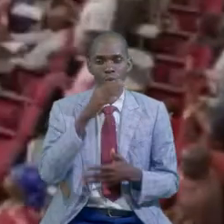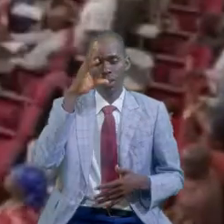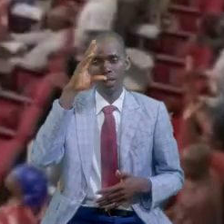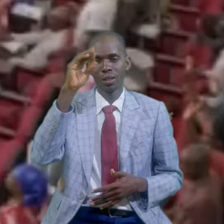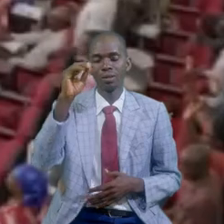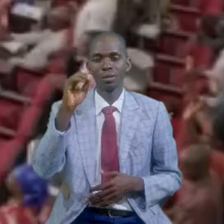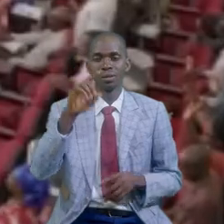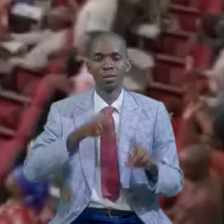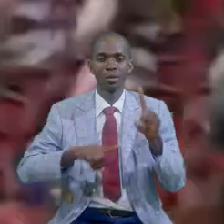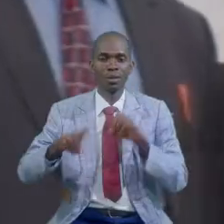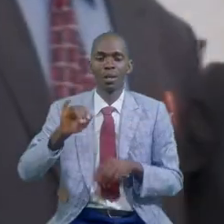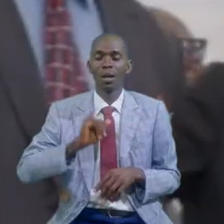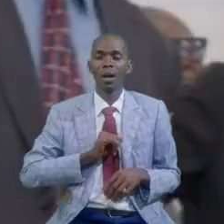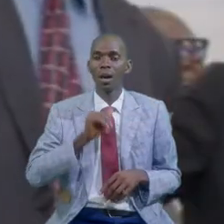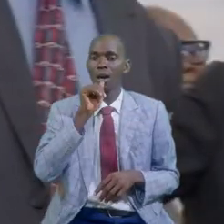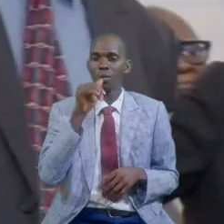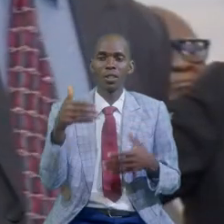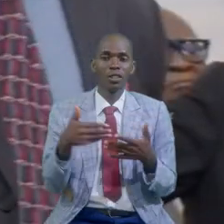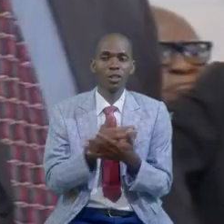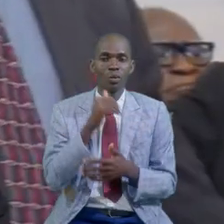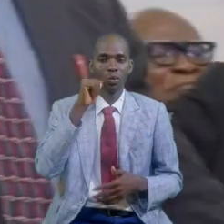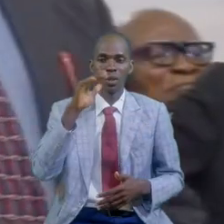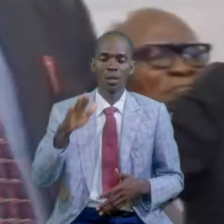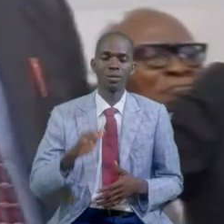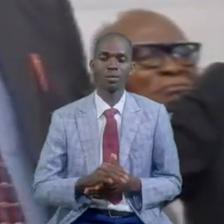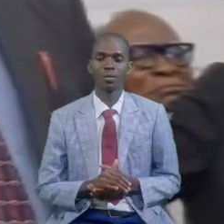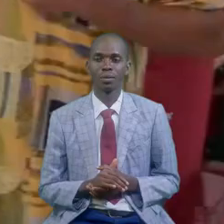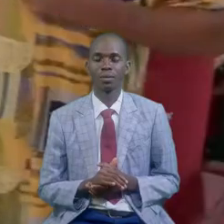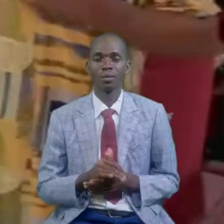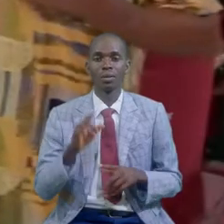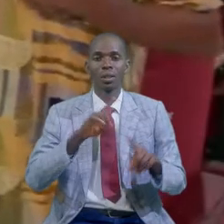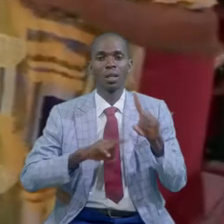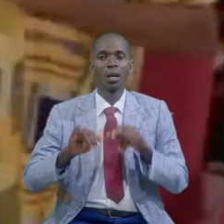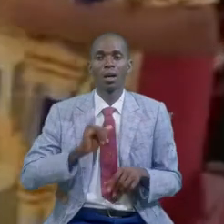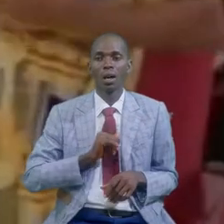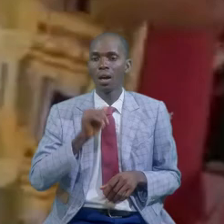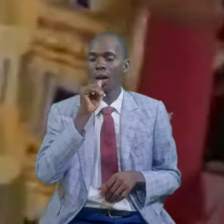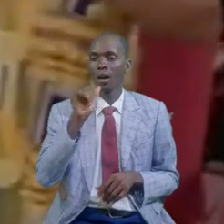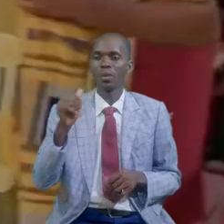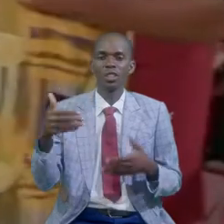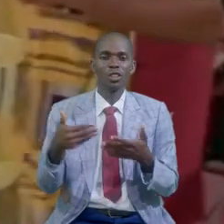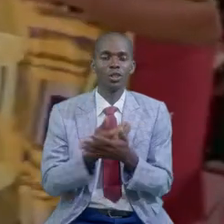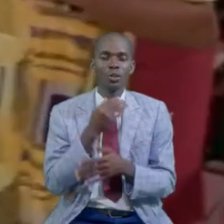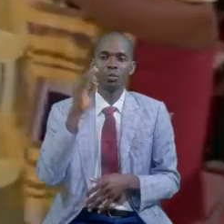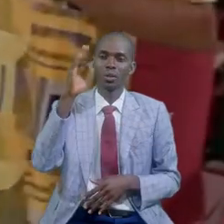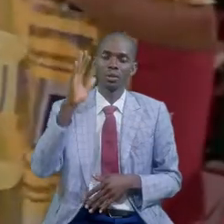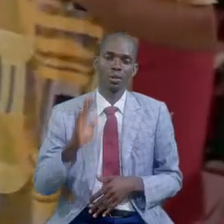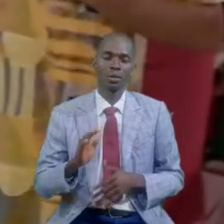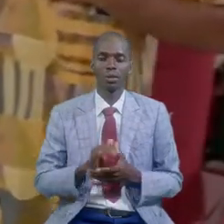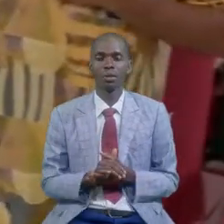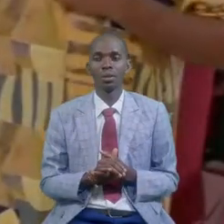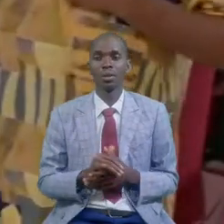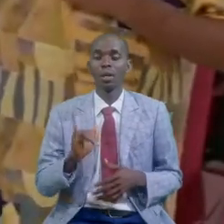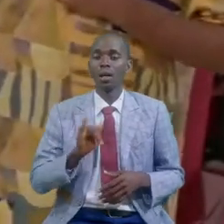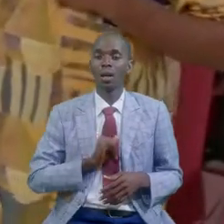I am a new woman. I am a new minister. I am a